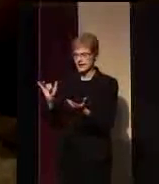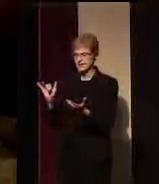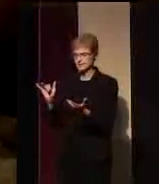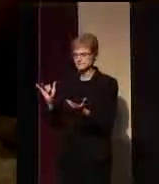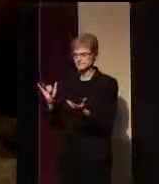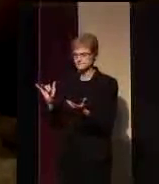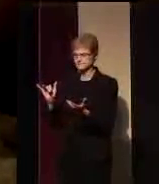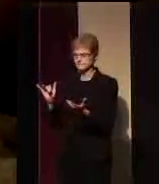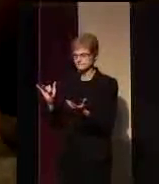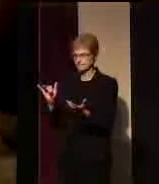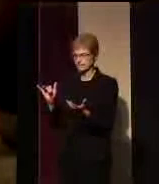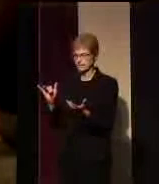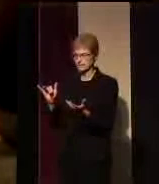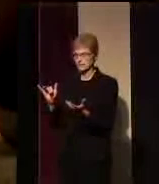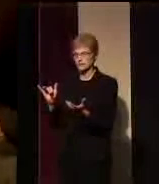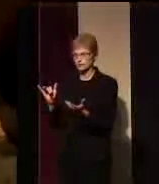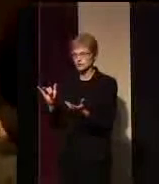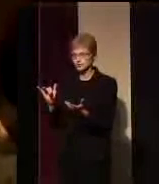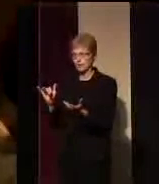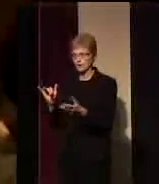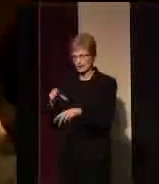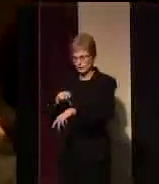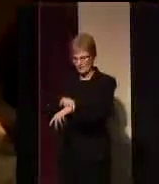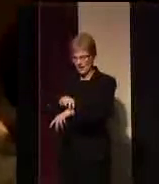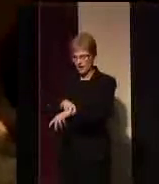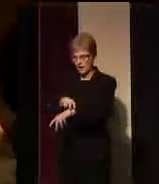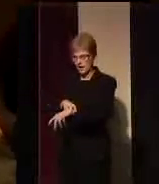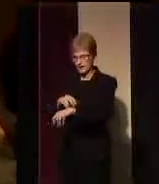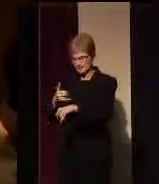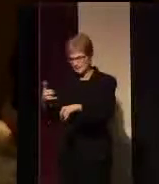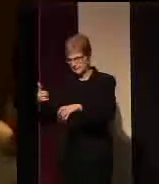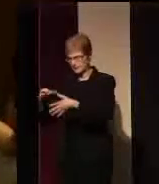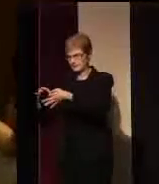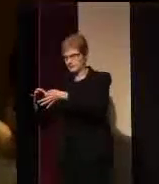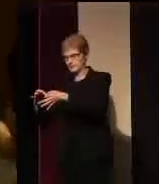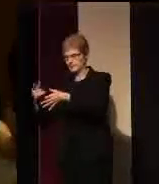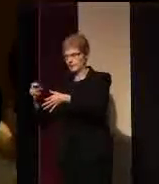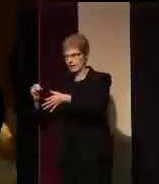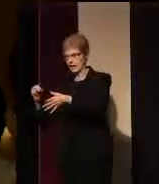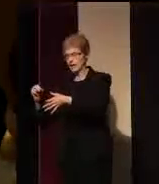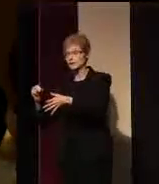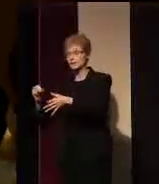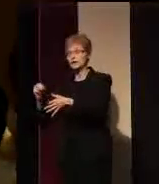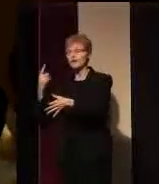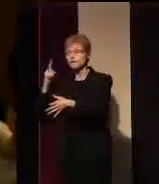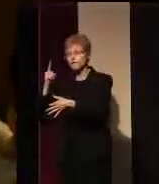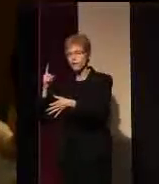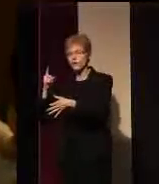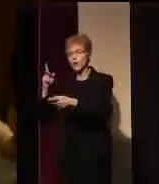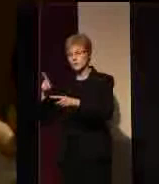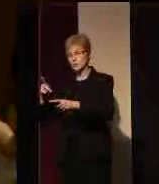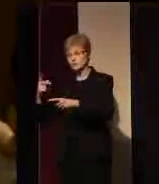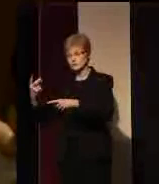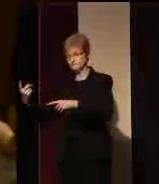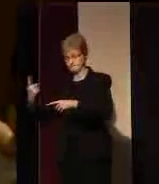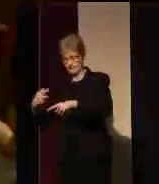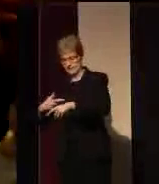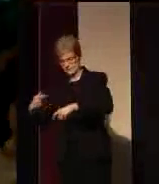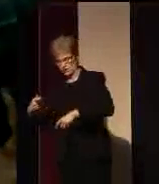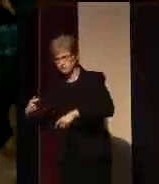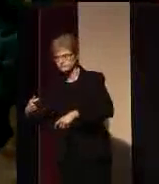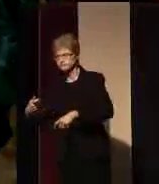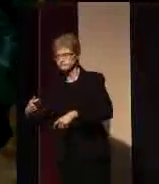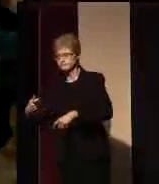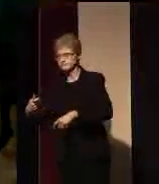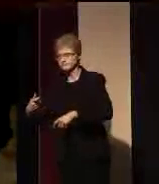else get it. So somebody can't steal your gun. And shoot you, or somebody also, you can't shoot the gun. Let